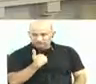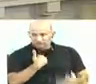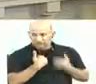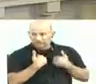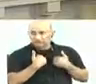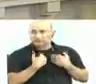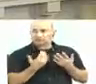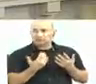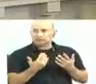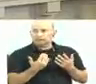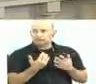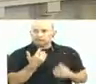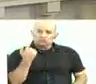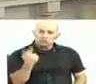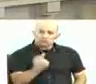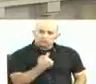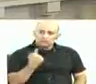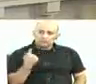It's